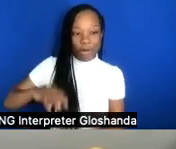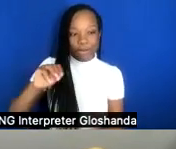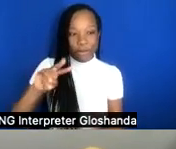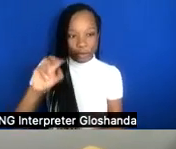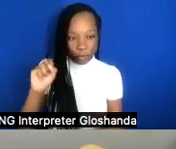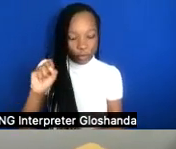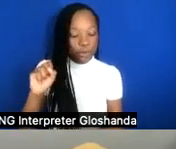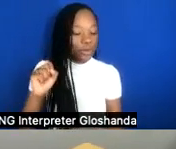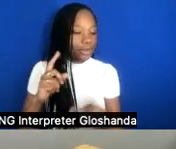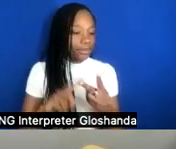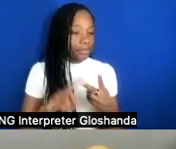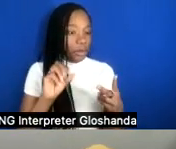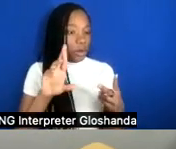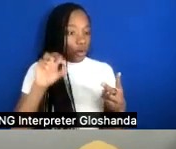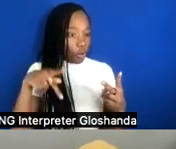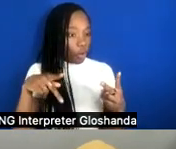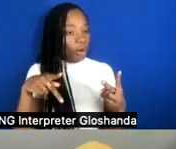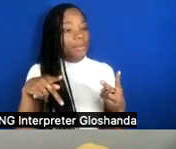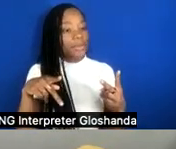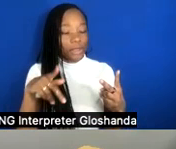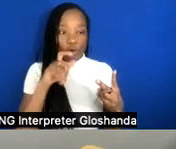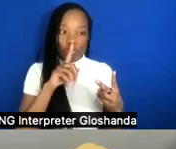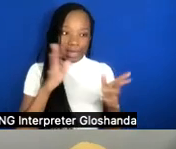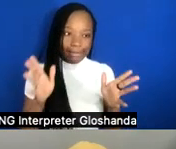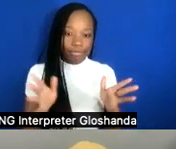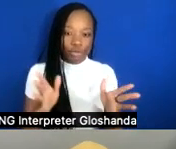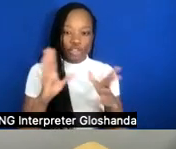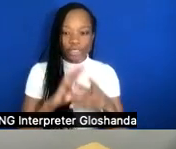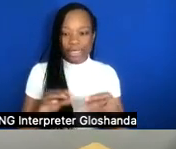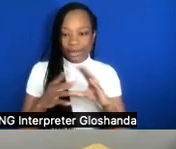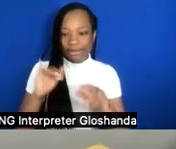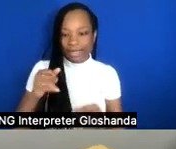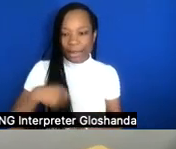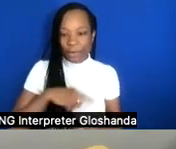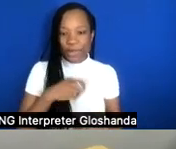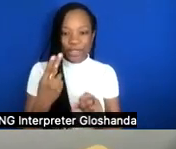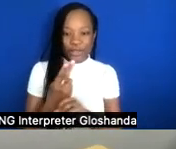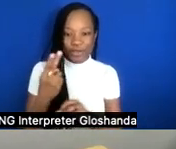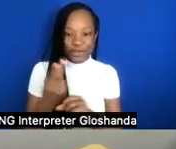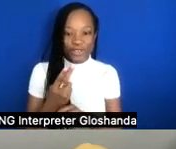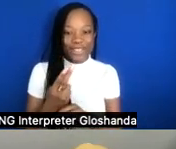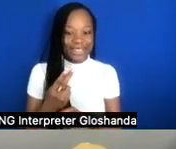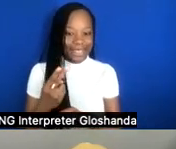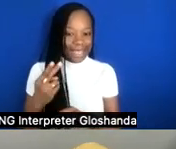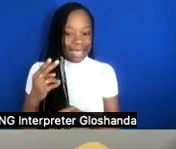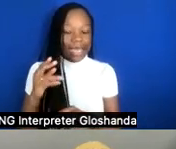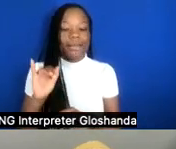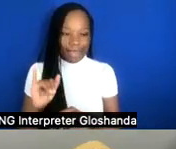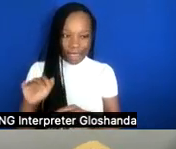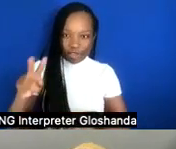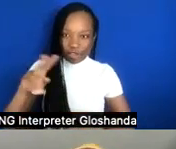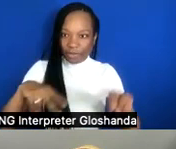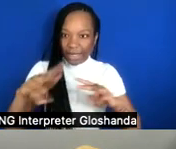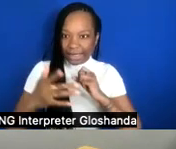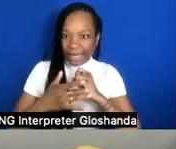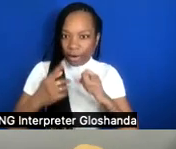by corporations to push narratives that we use their surveillance technology when we don't need it. And I think it's important